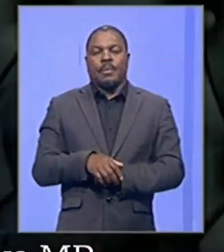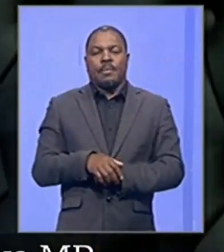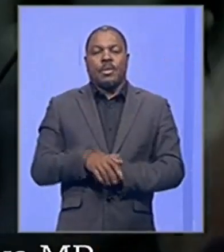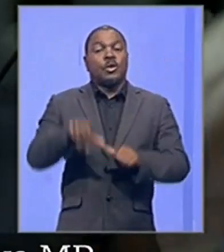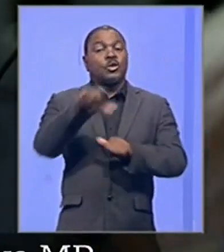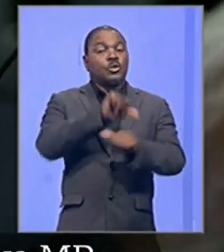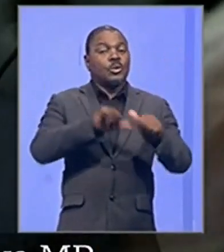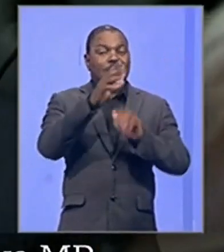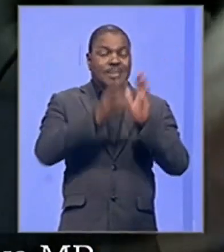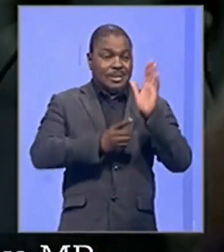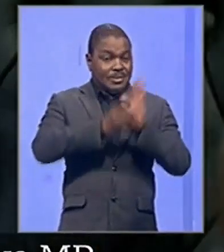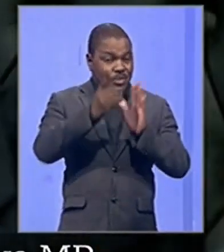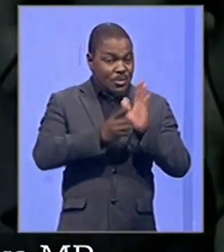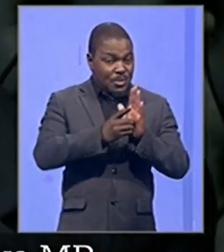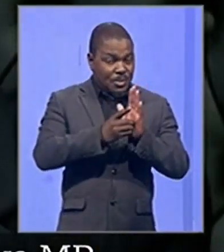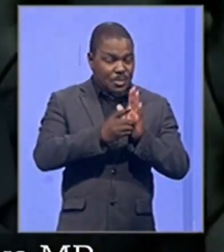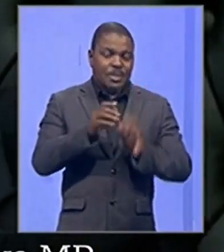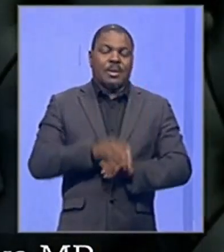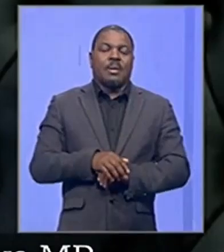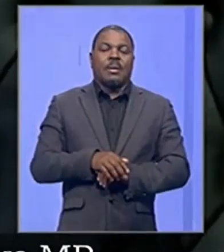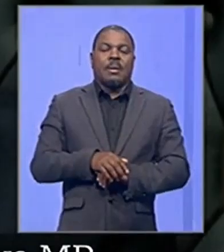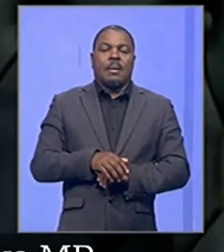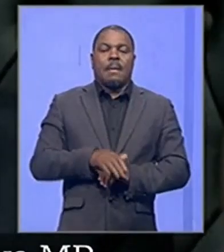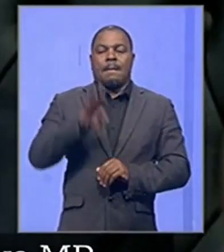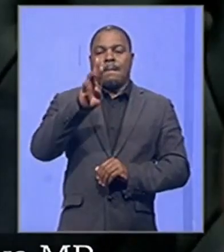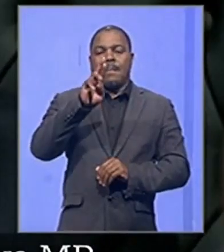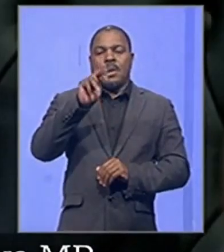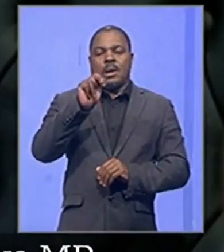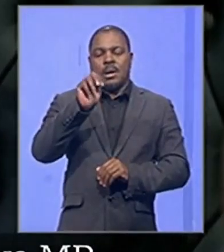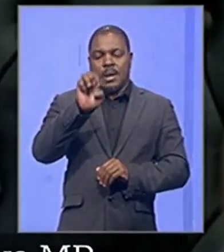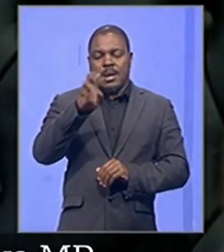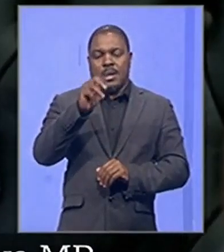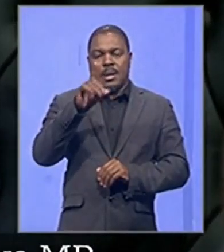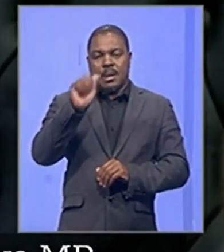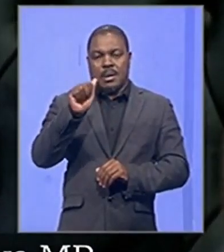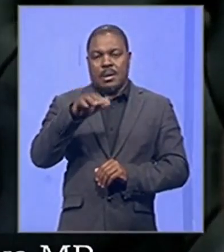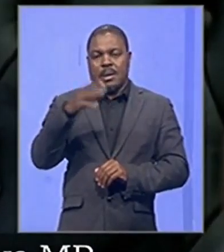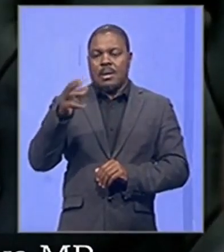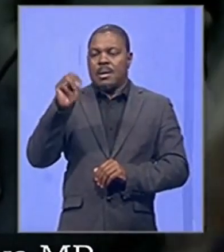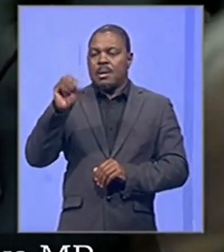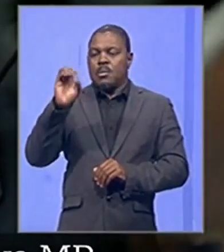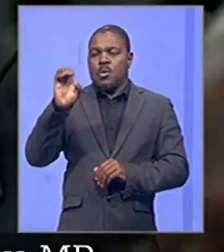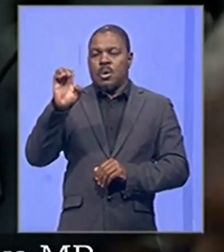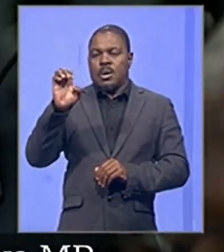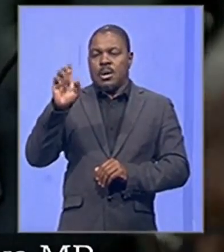Social Development, Ms. Brenda Ketiwe Meki.